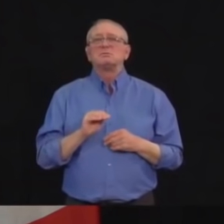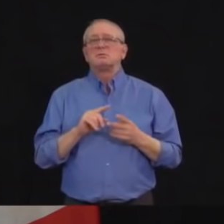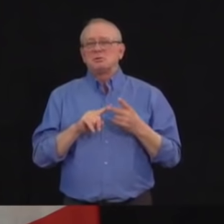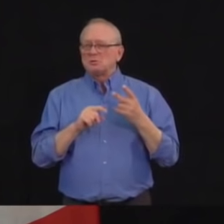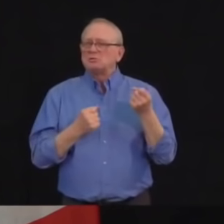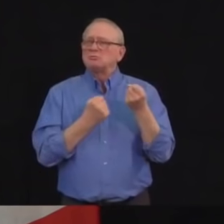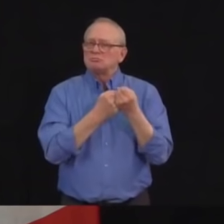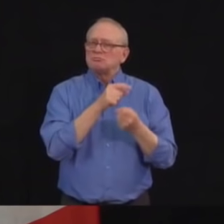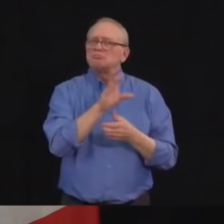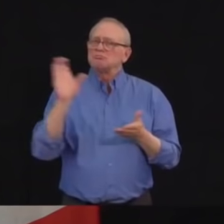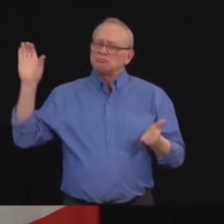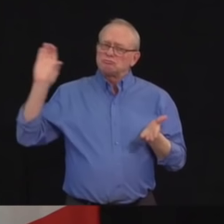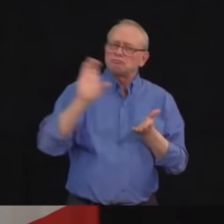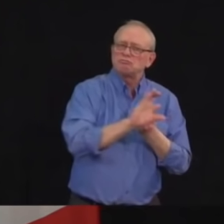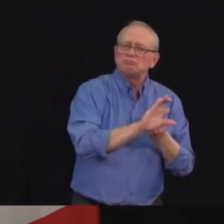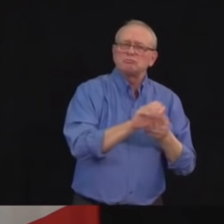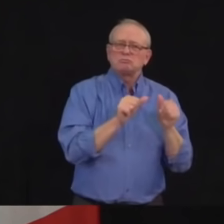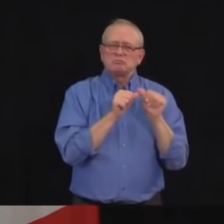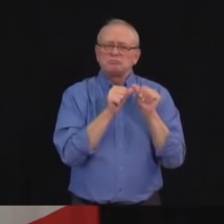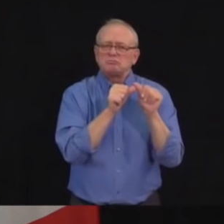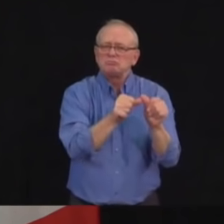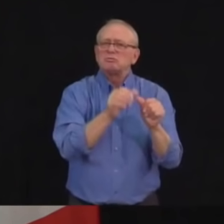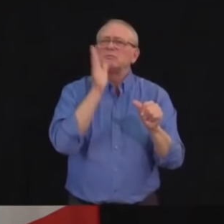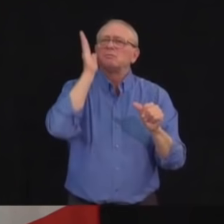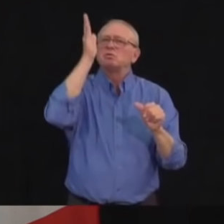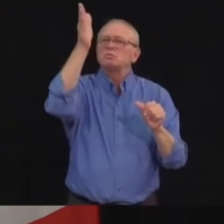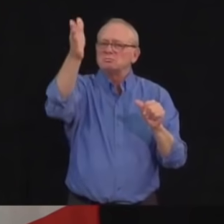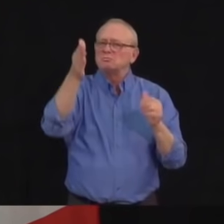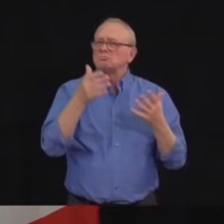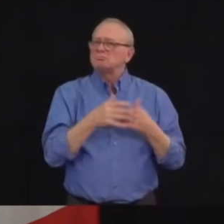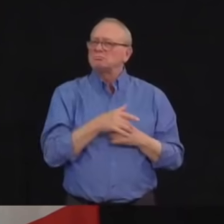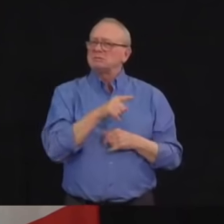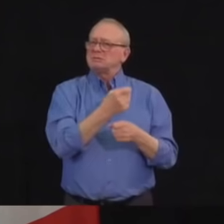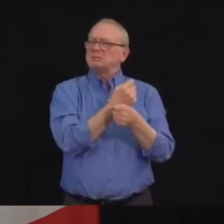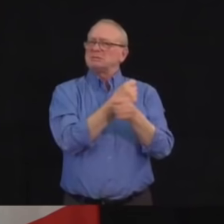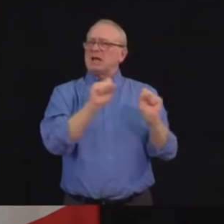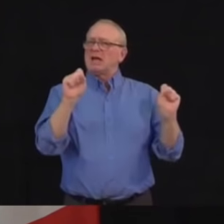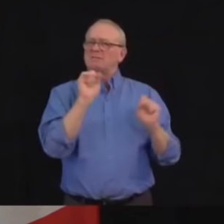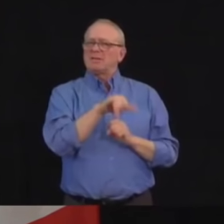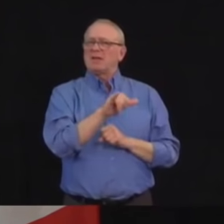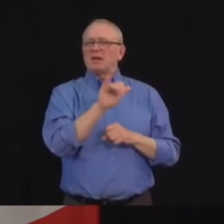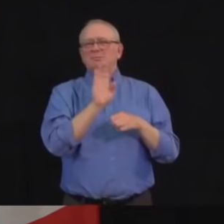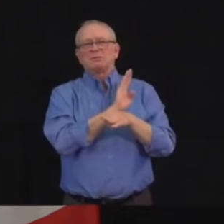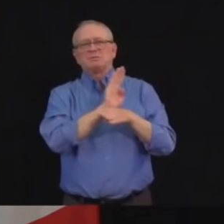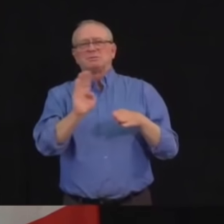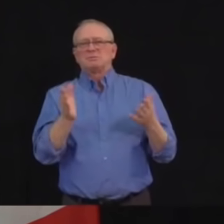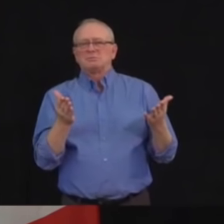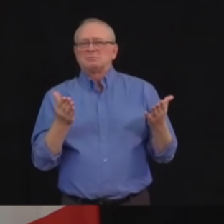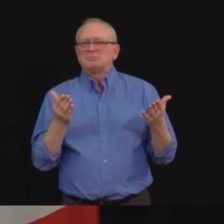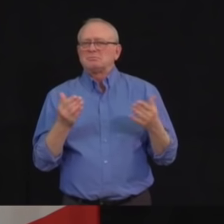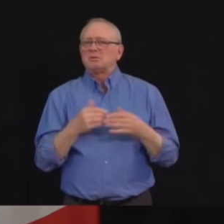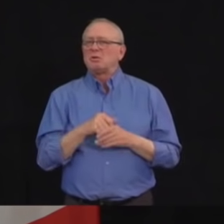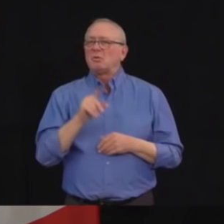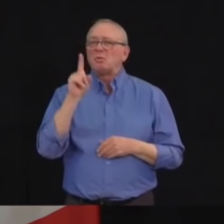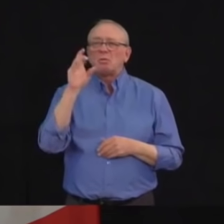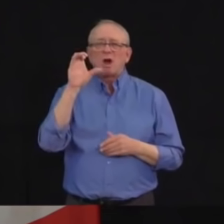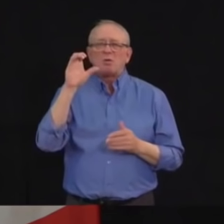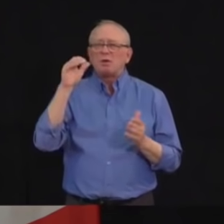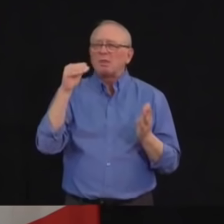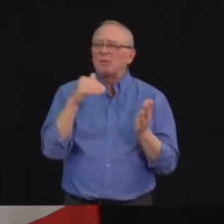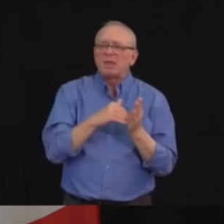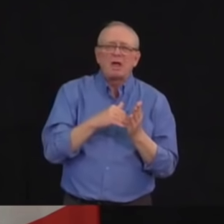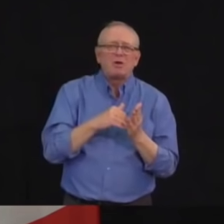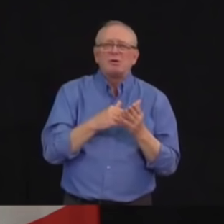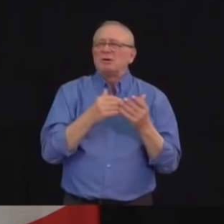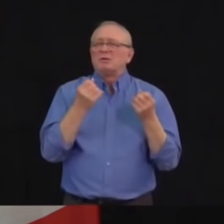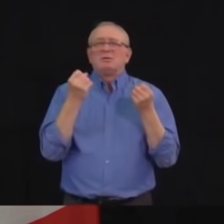That was the right thing to do. It helped to save that sector, and with it, hundreds of thousands of jobs. But during that global financial crisis, one